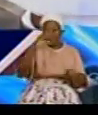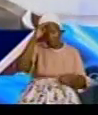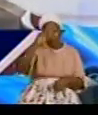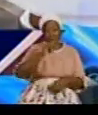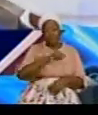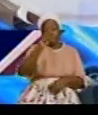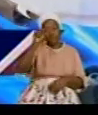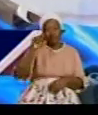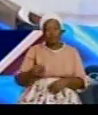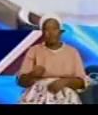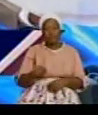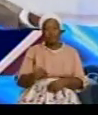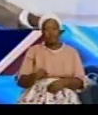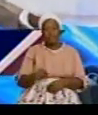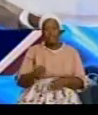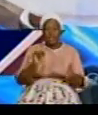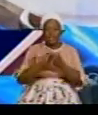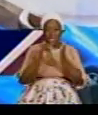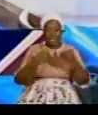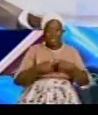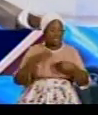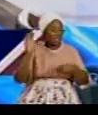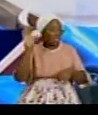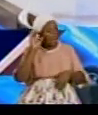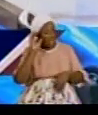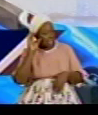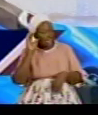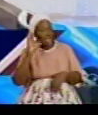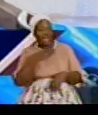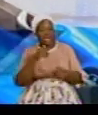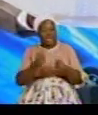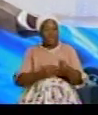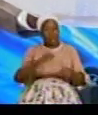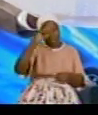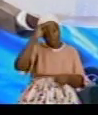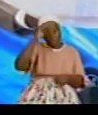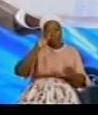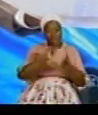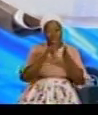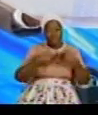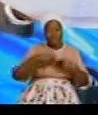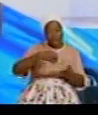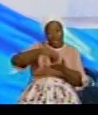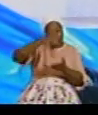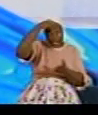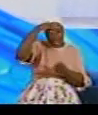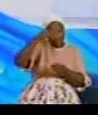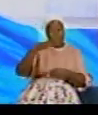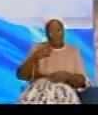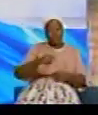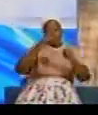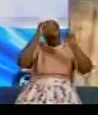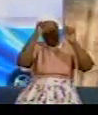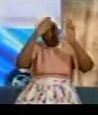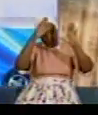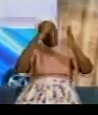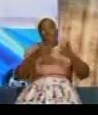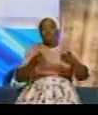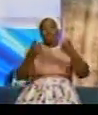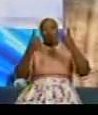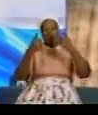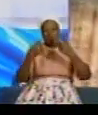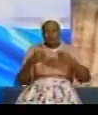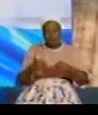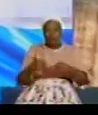therefore, that has heard, and every man that has learnt of the Father